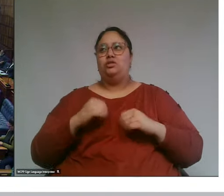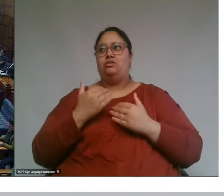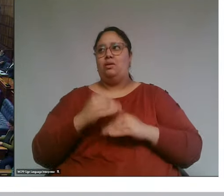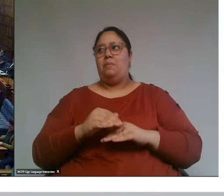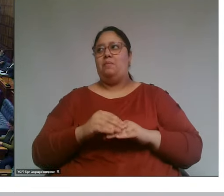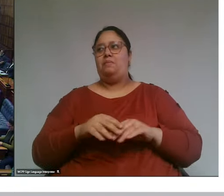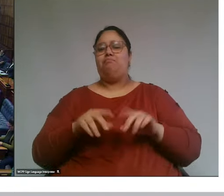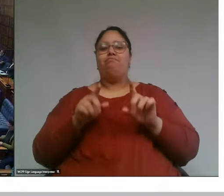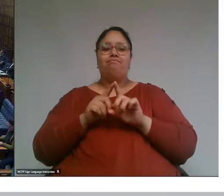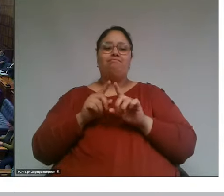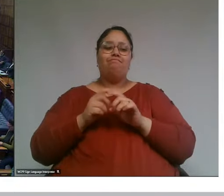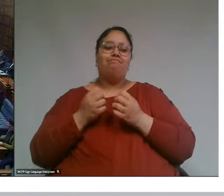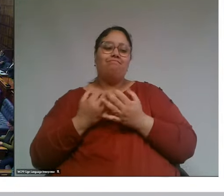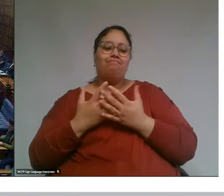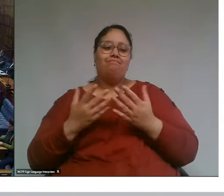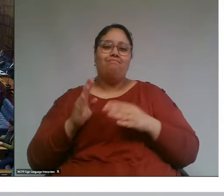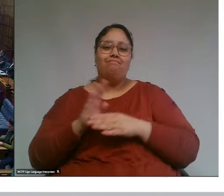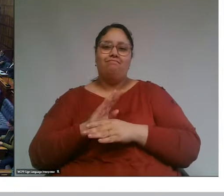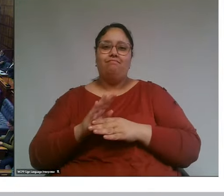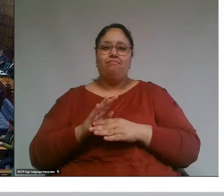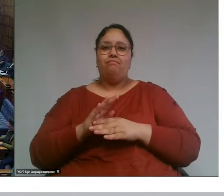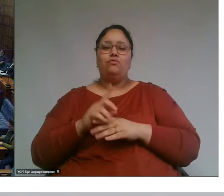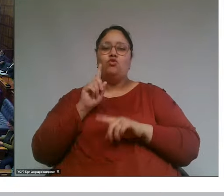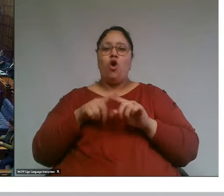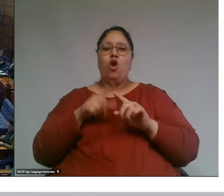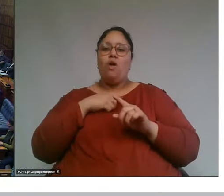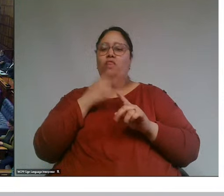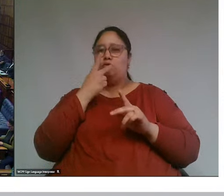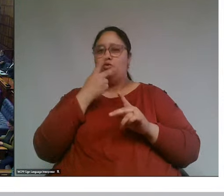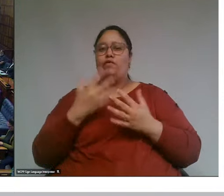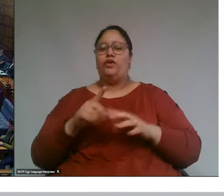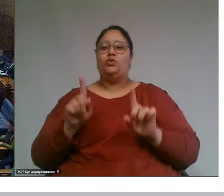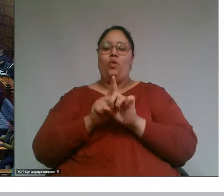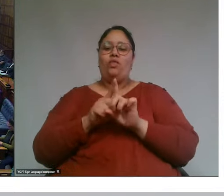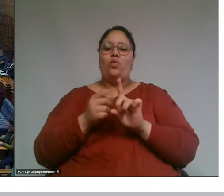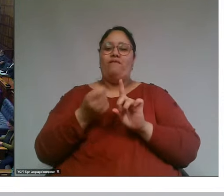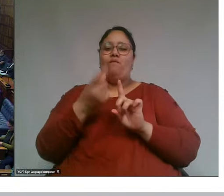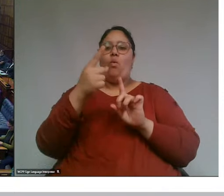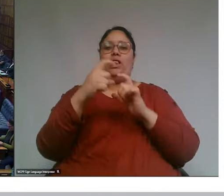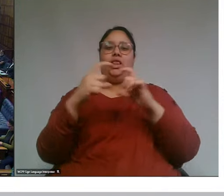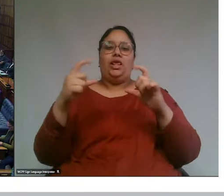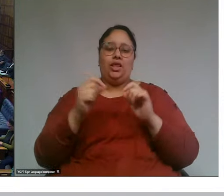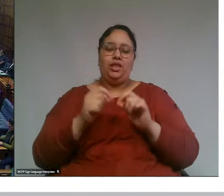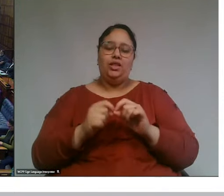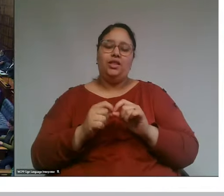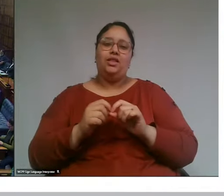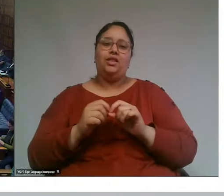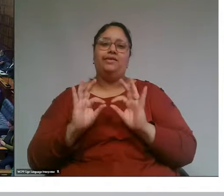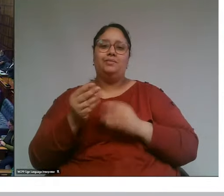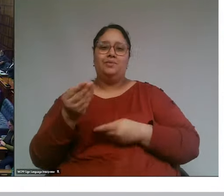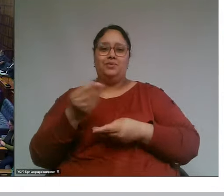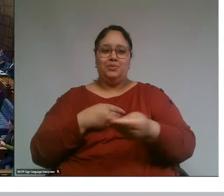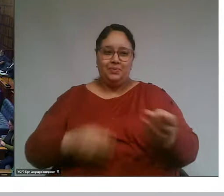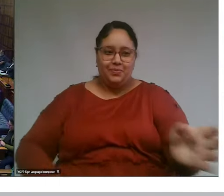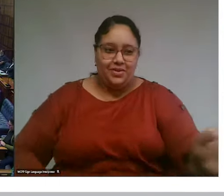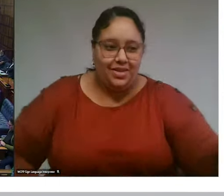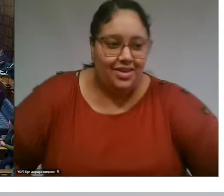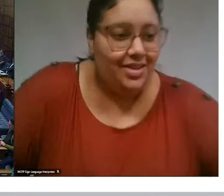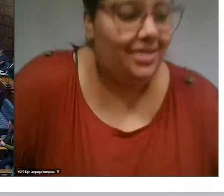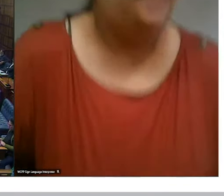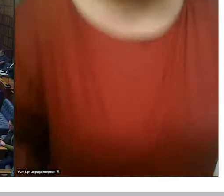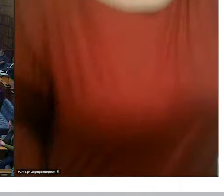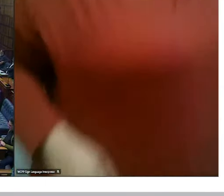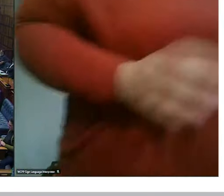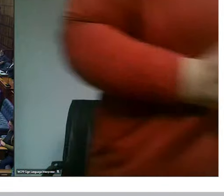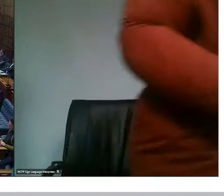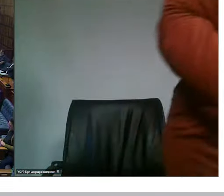are are sort of falling off or increasing so just in a nutshell in terms of the statistics three parts that we doing working with our dfis through our